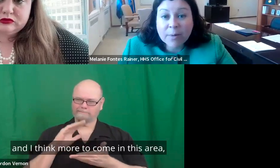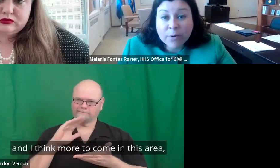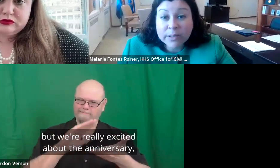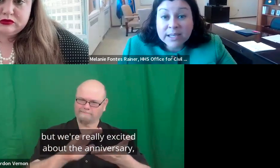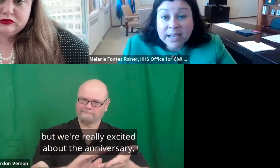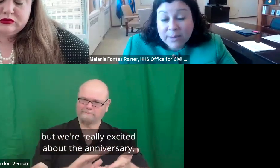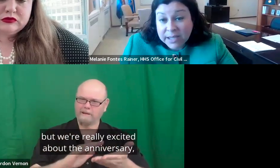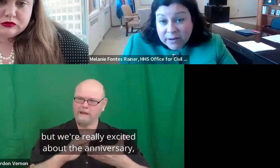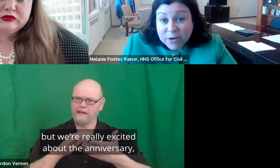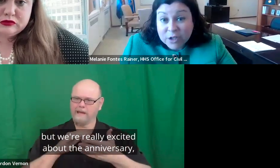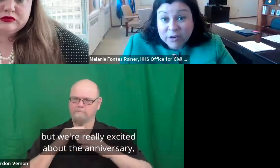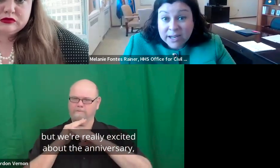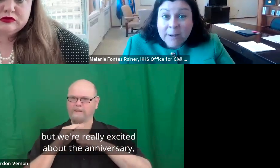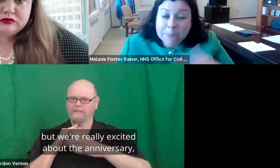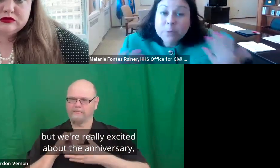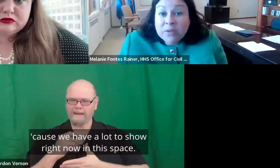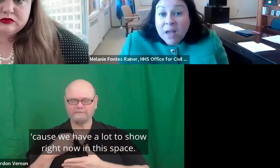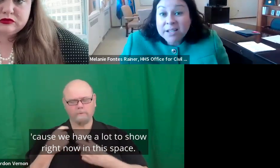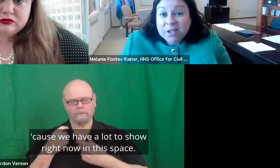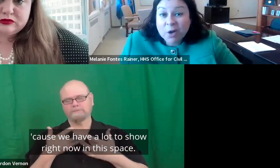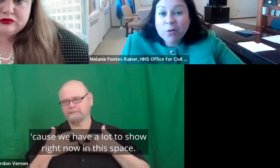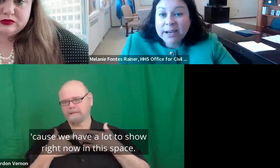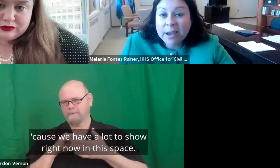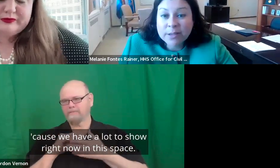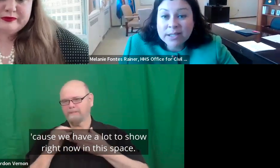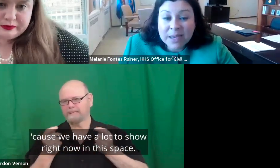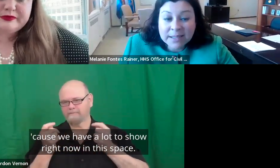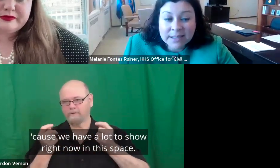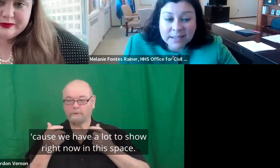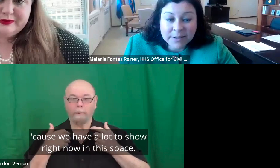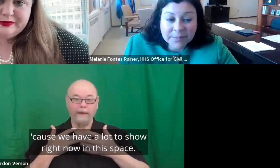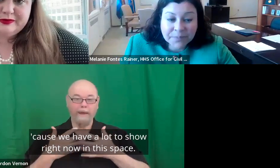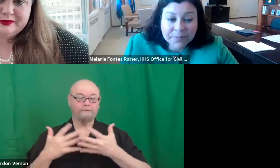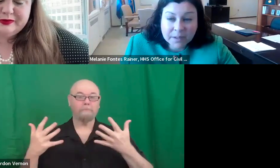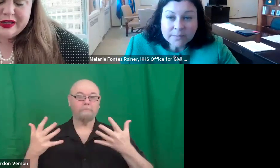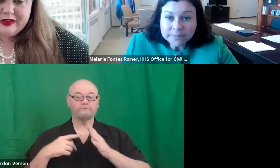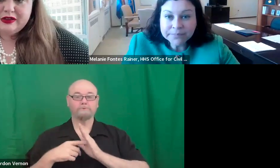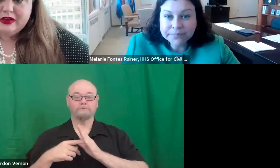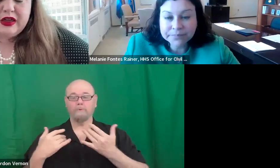this area, but we're really excited about the anniversary because we have a lot to show right now in this space.